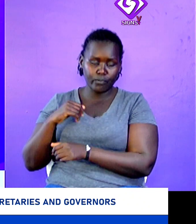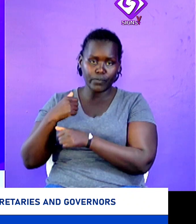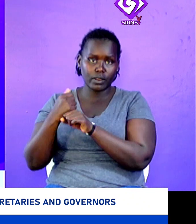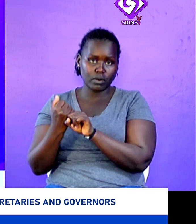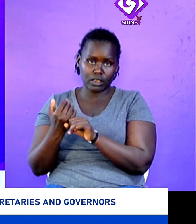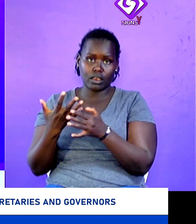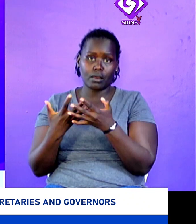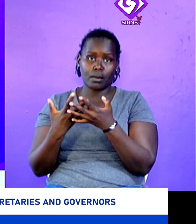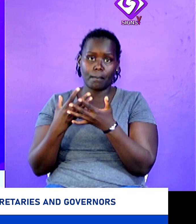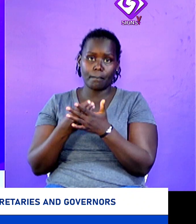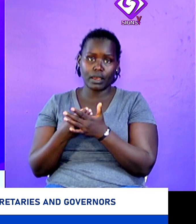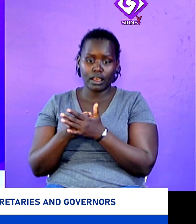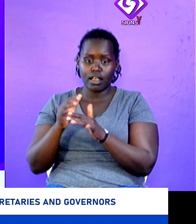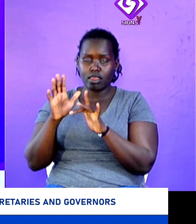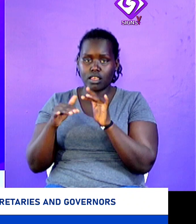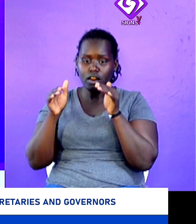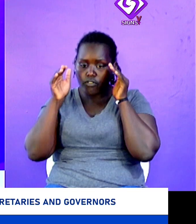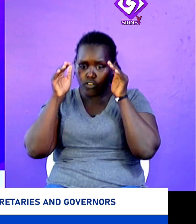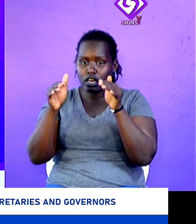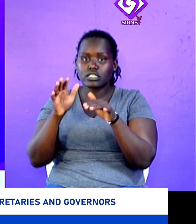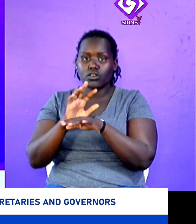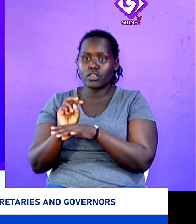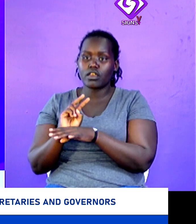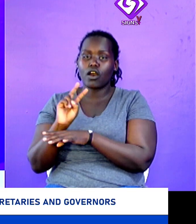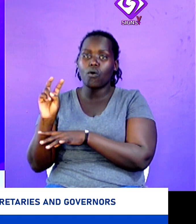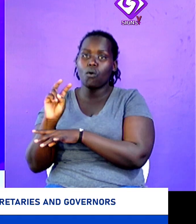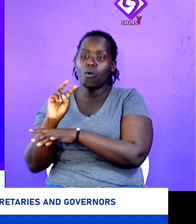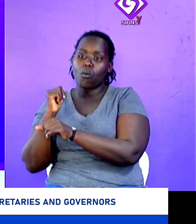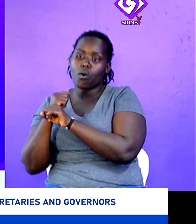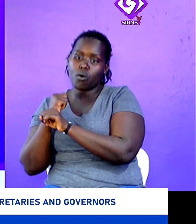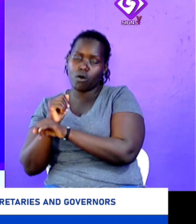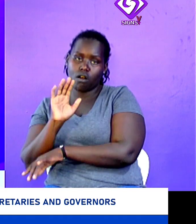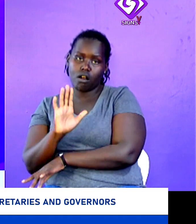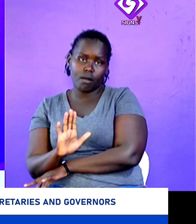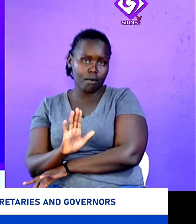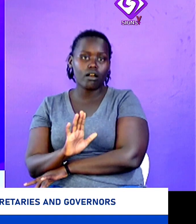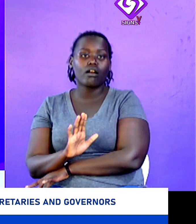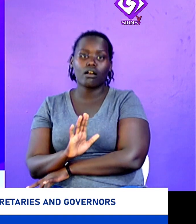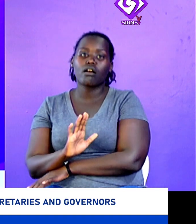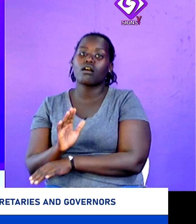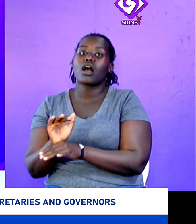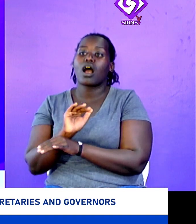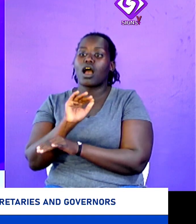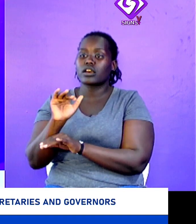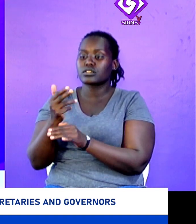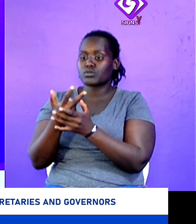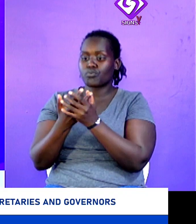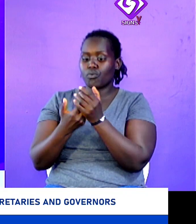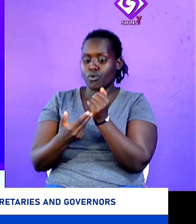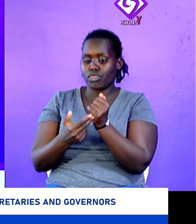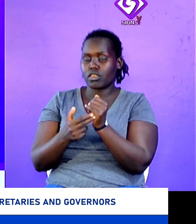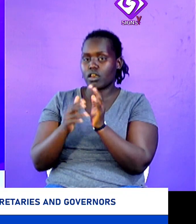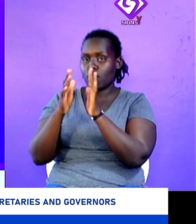schemes rather than focusing on their oversight mandate. Ruto urged both houses of parliament